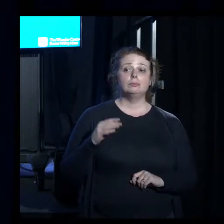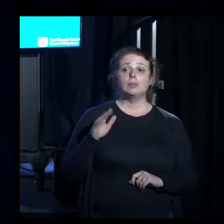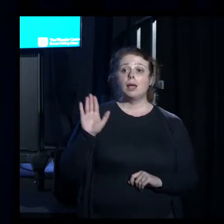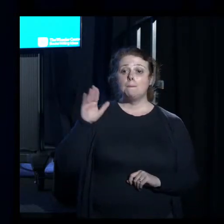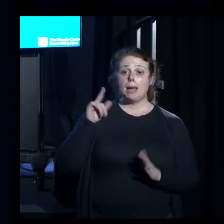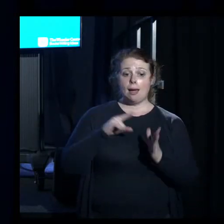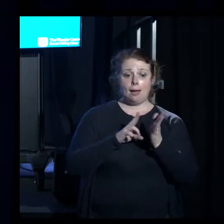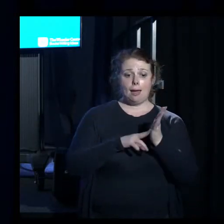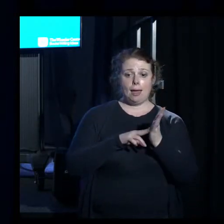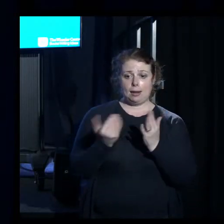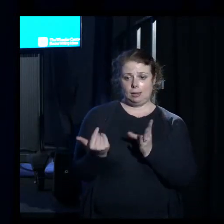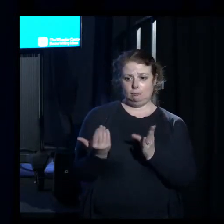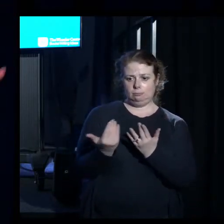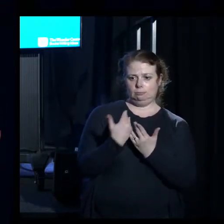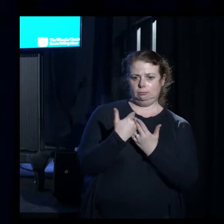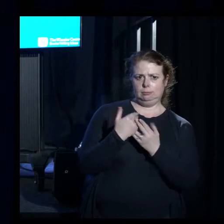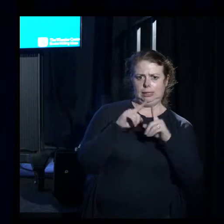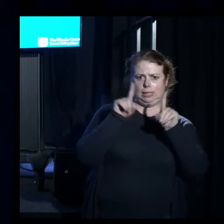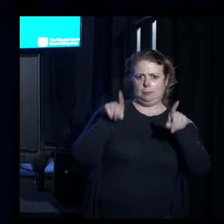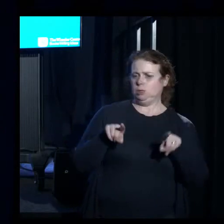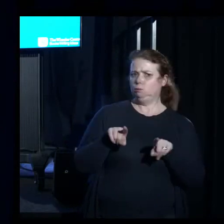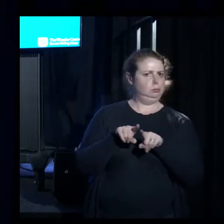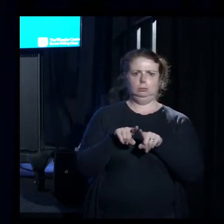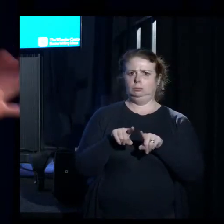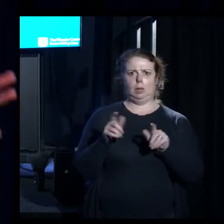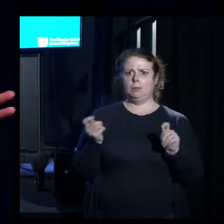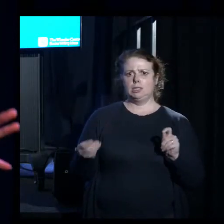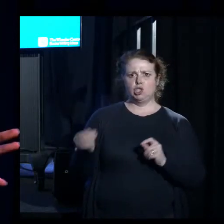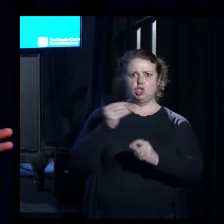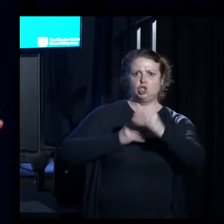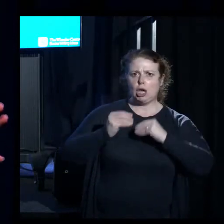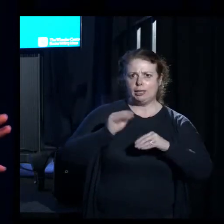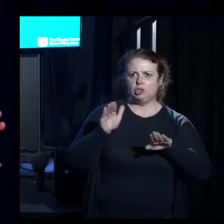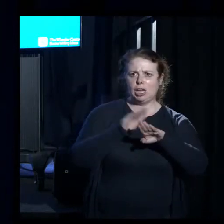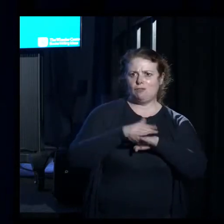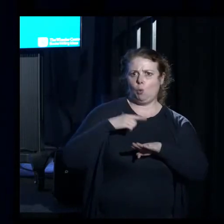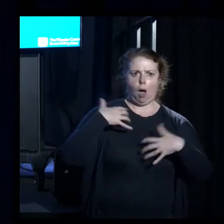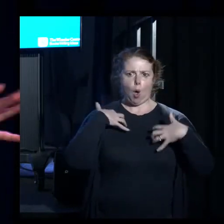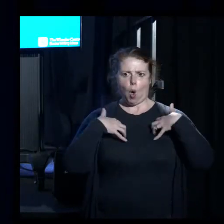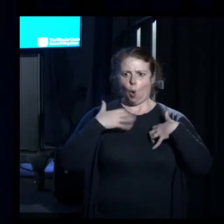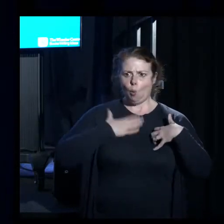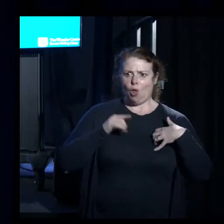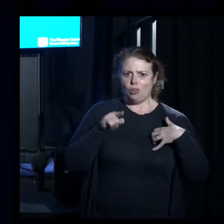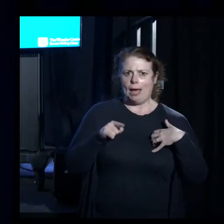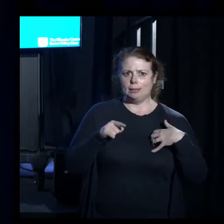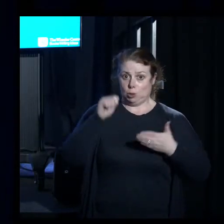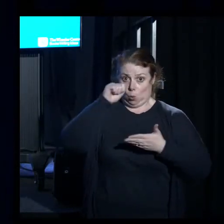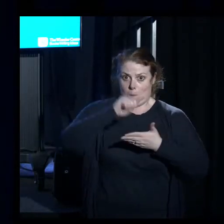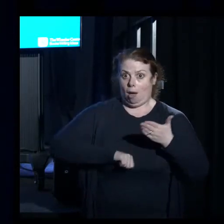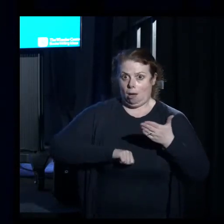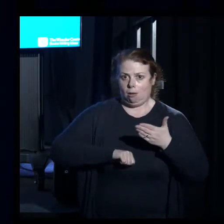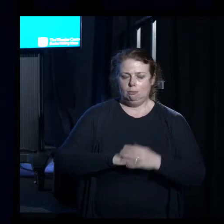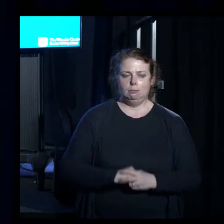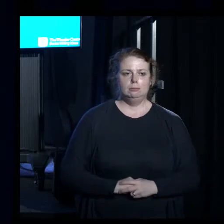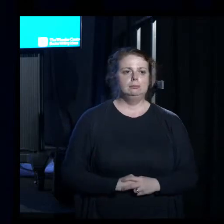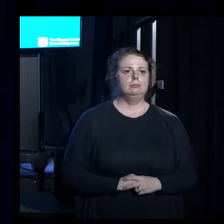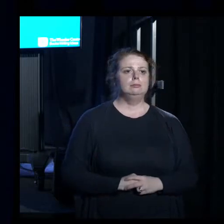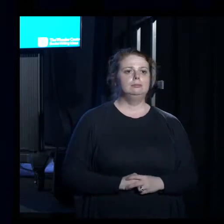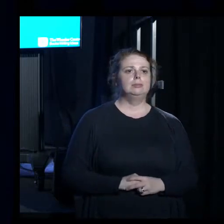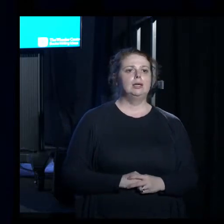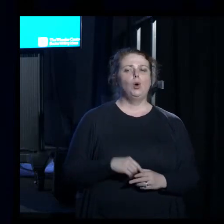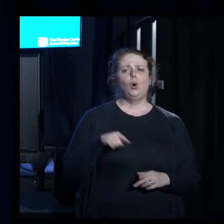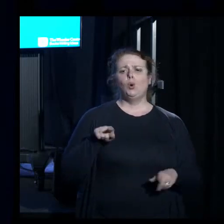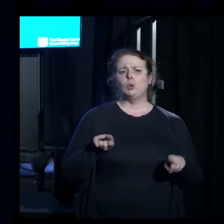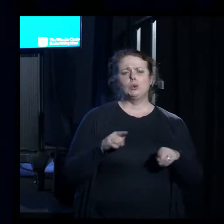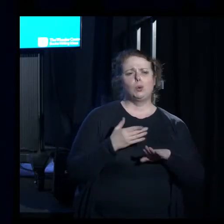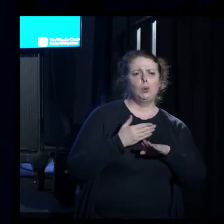picture, he had to change the cover entirely because he was so excited about putting it on the cover, so get yourself a copy of that. And a pioneer